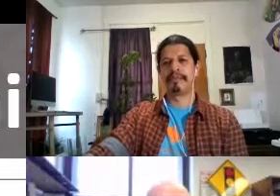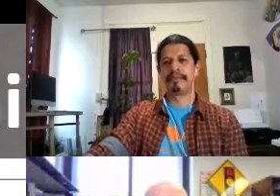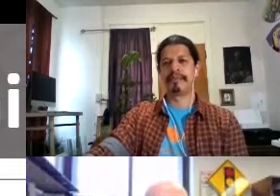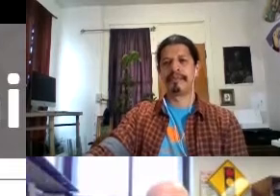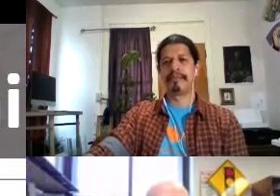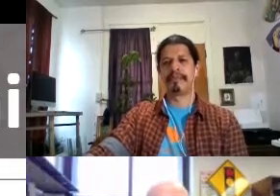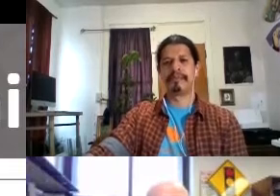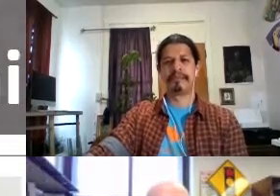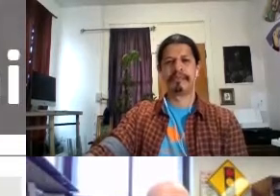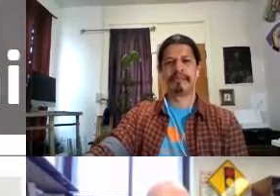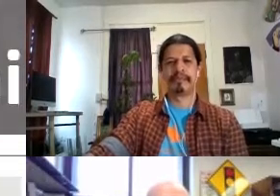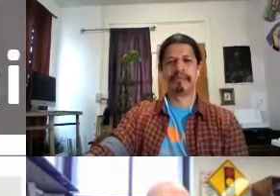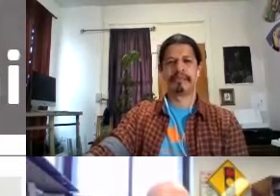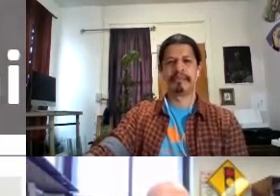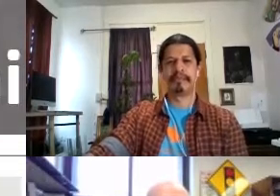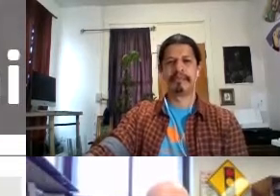Go ahead.